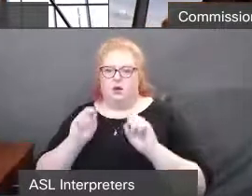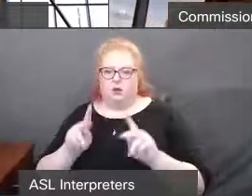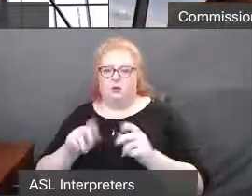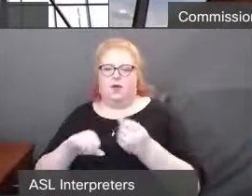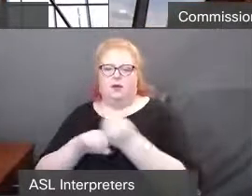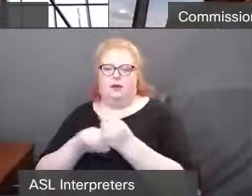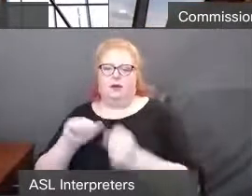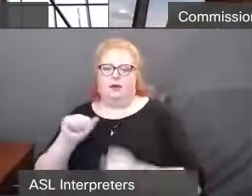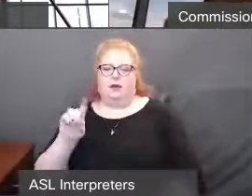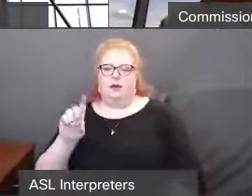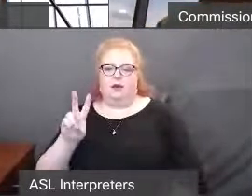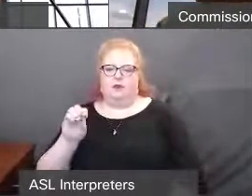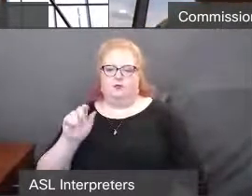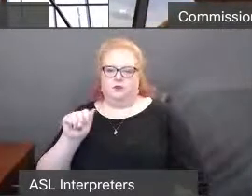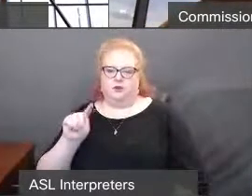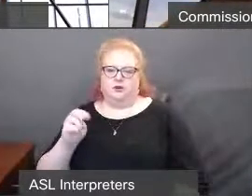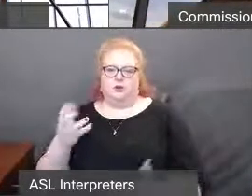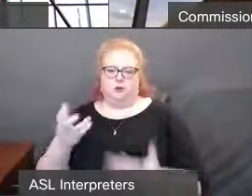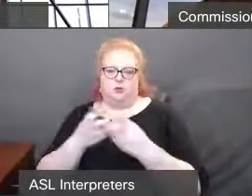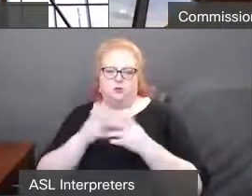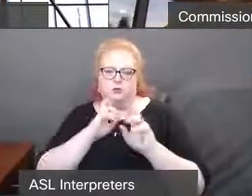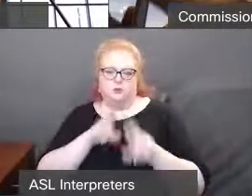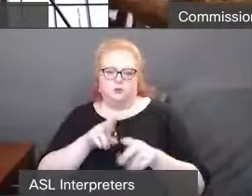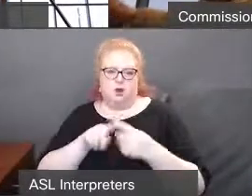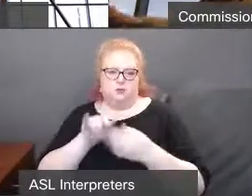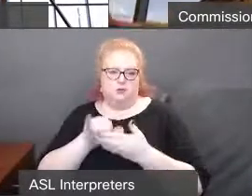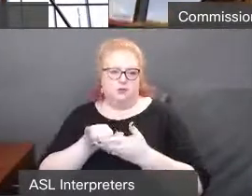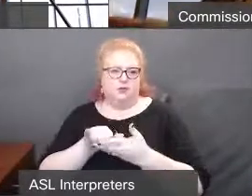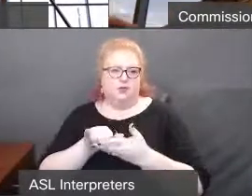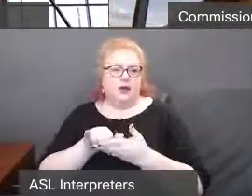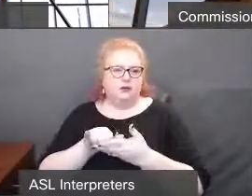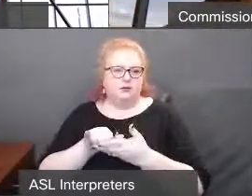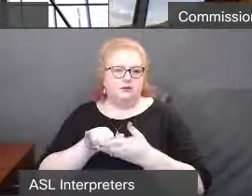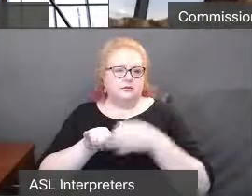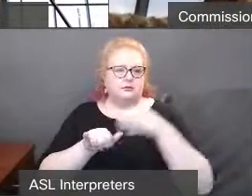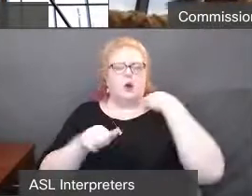I'm sorry, would you like to respond to those comments? I believe there's.